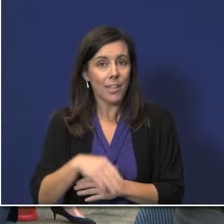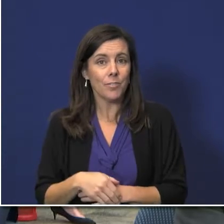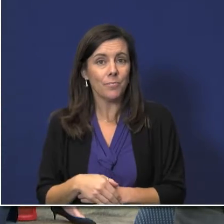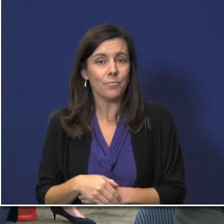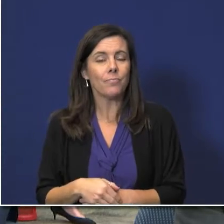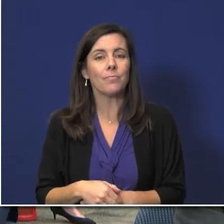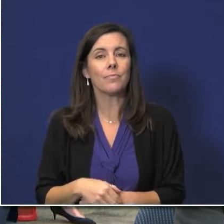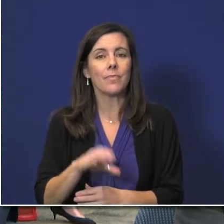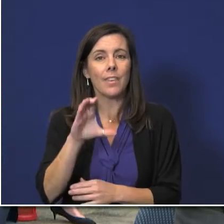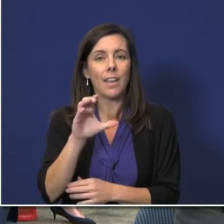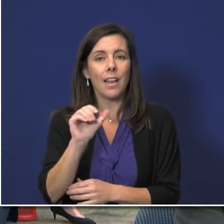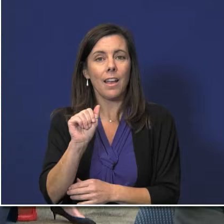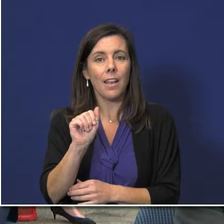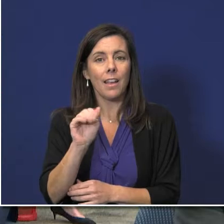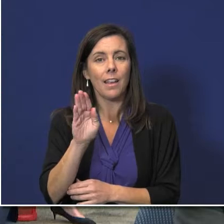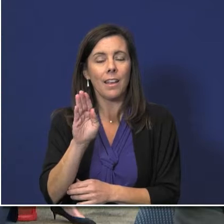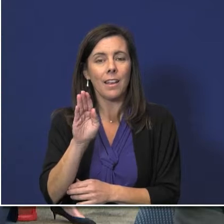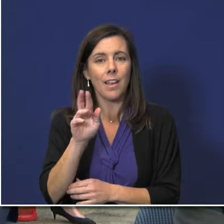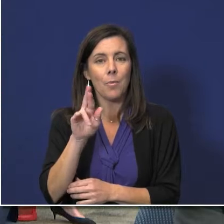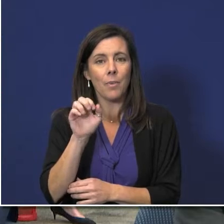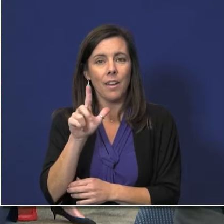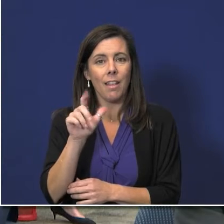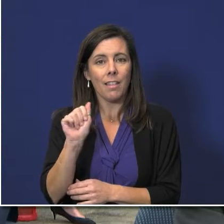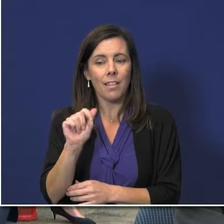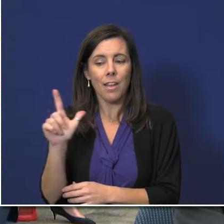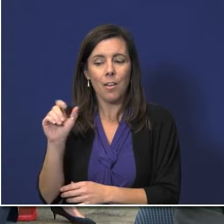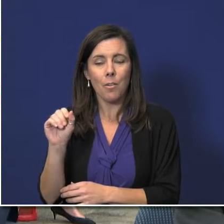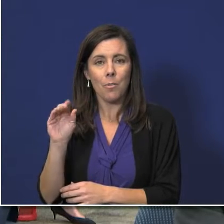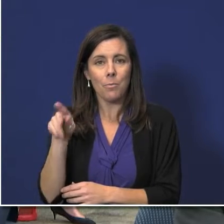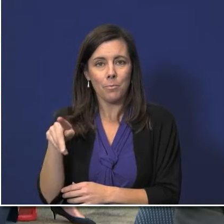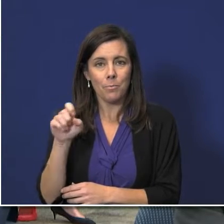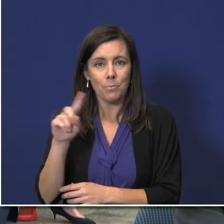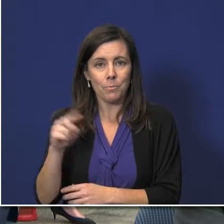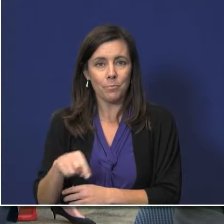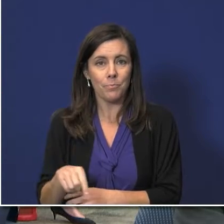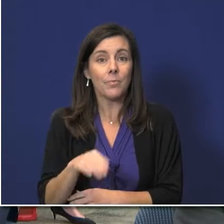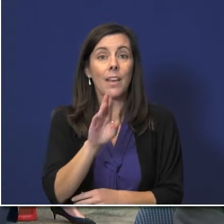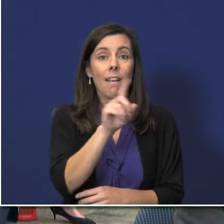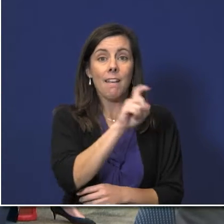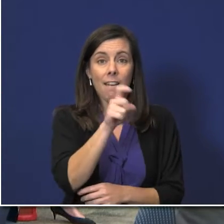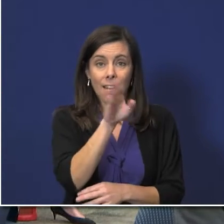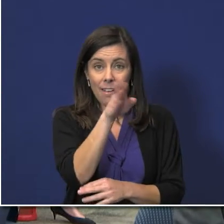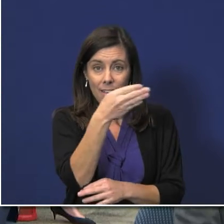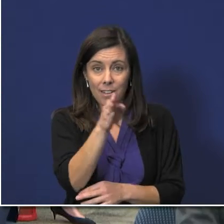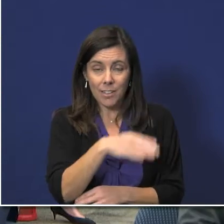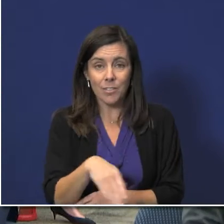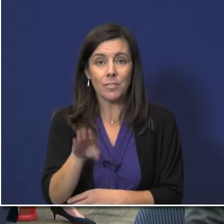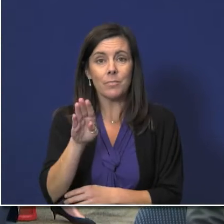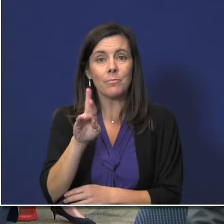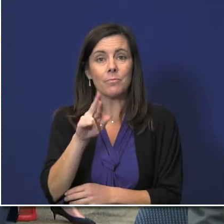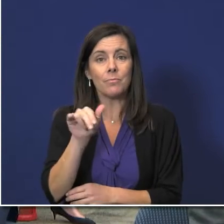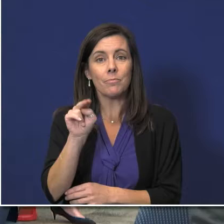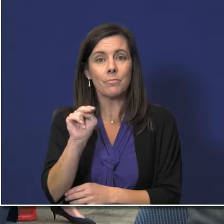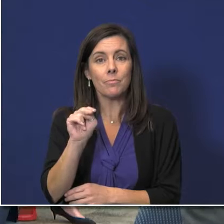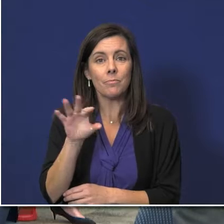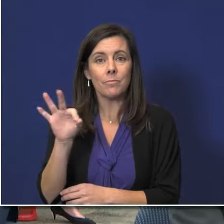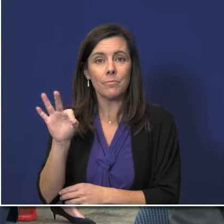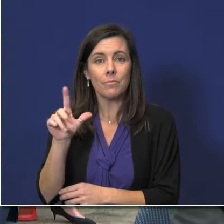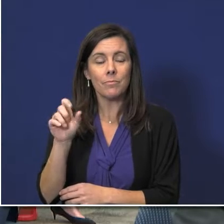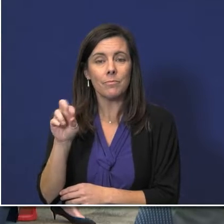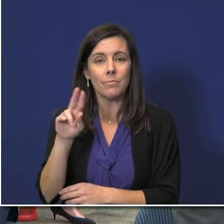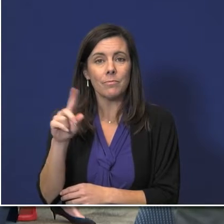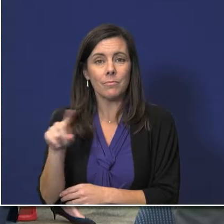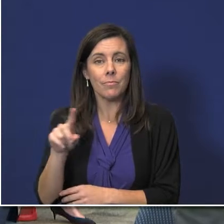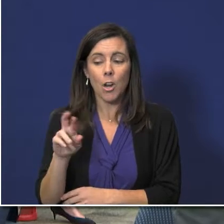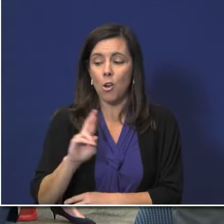Captain Gabriela Lopez. Carrying the Texas flag is Cadet Captain Brian Flores. On right guard is Cadet